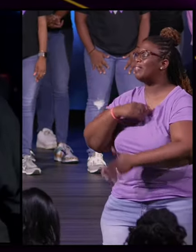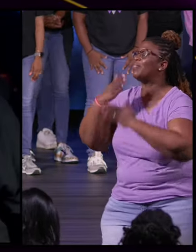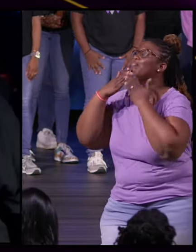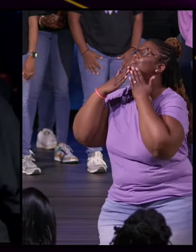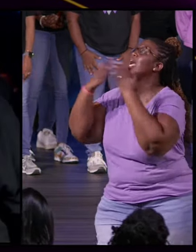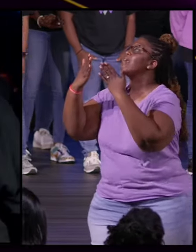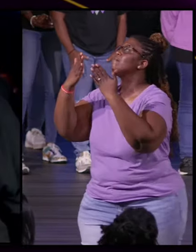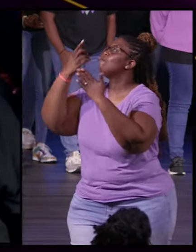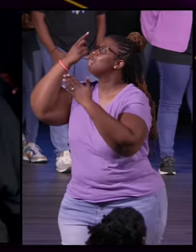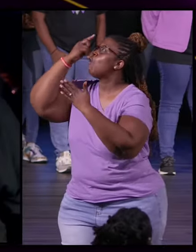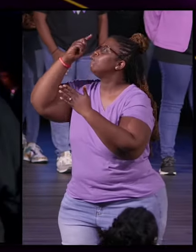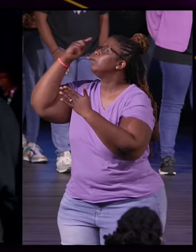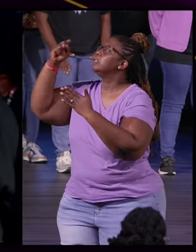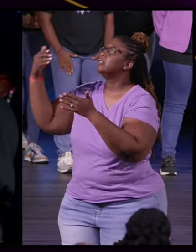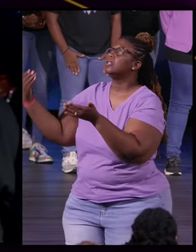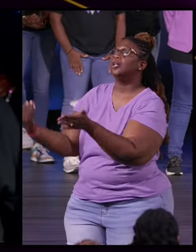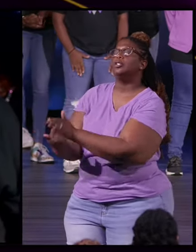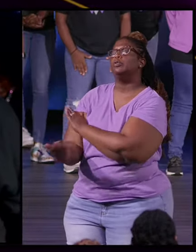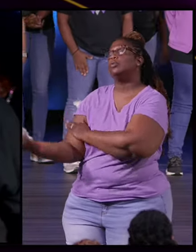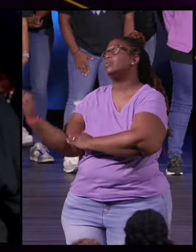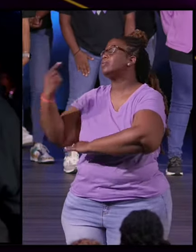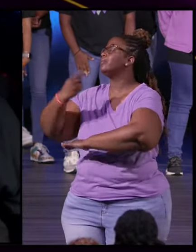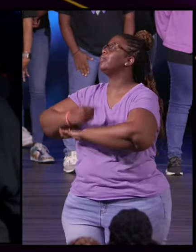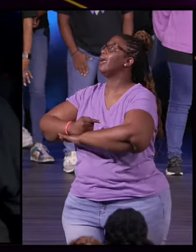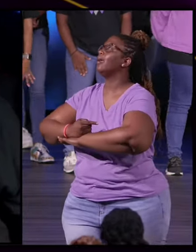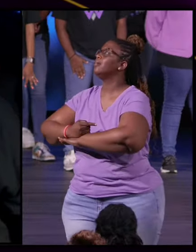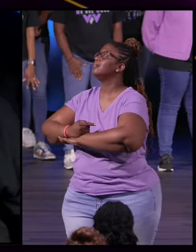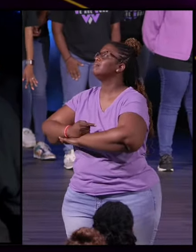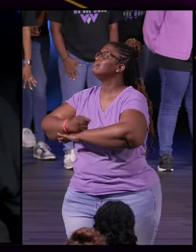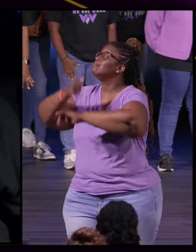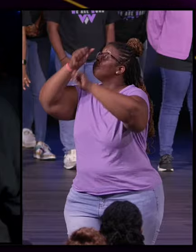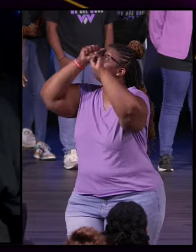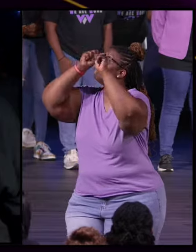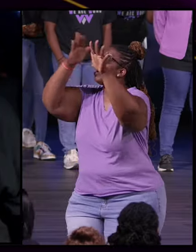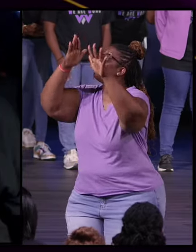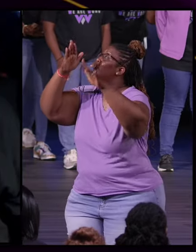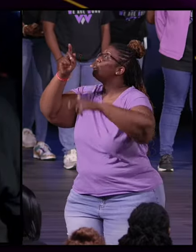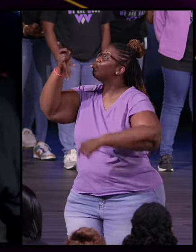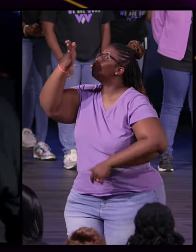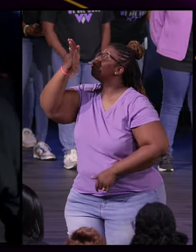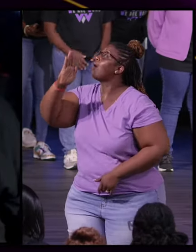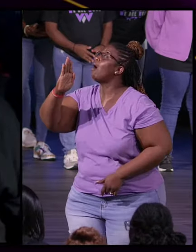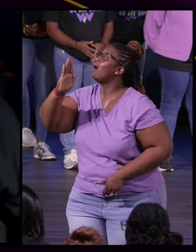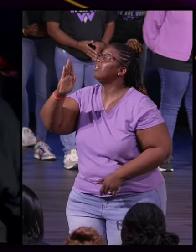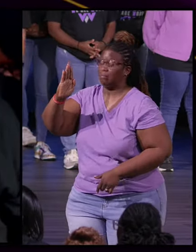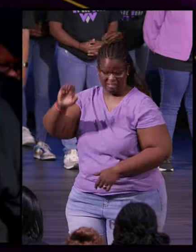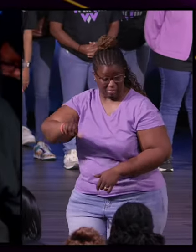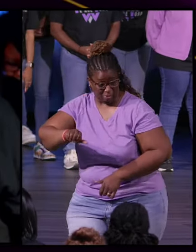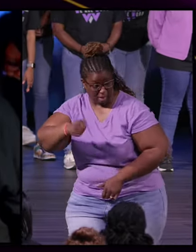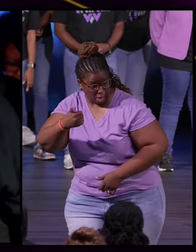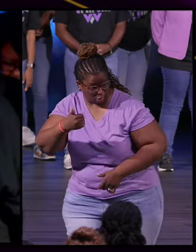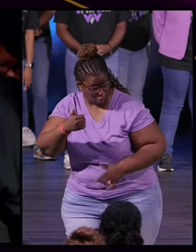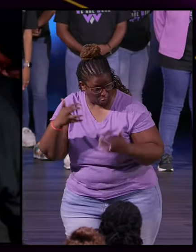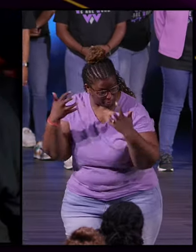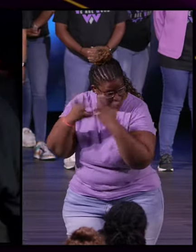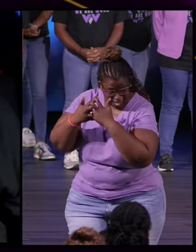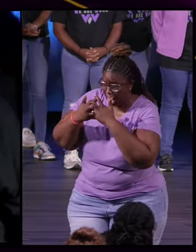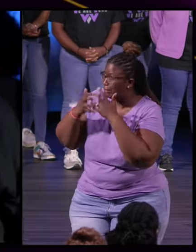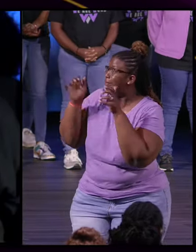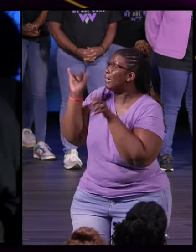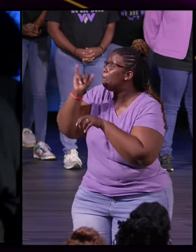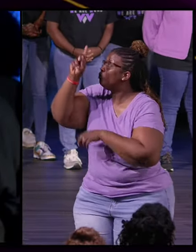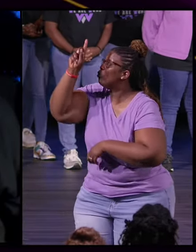this day, God. Father, you're God, and beside you, there is none other,